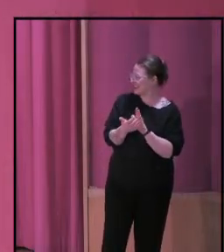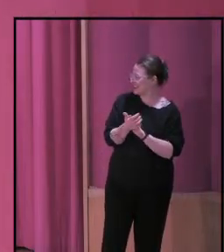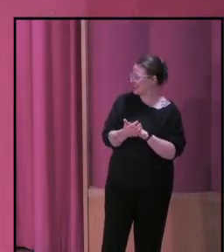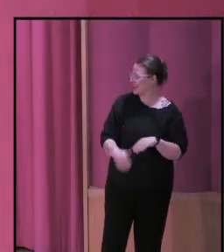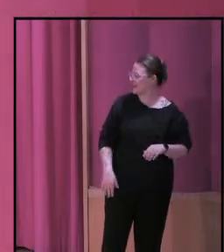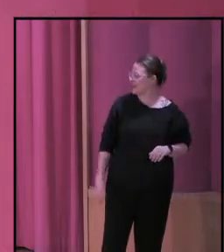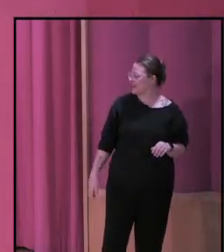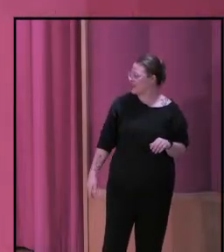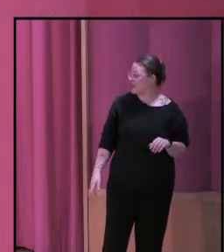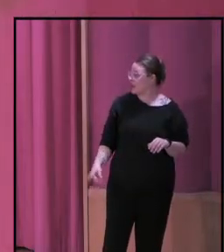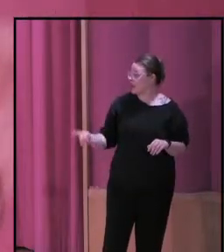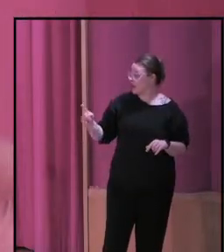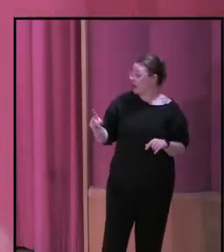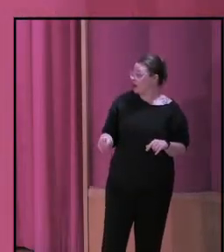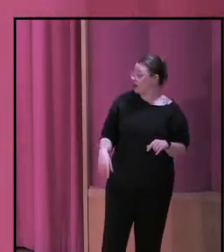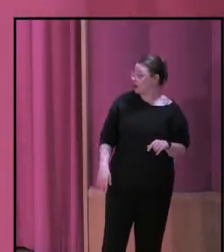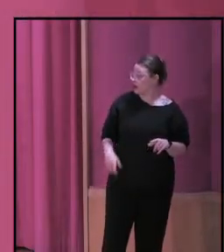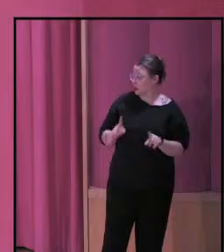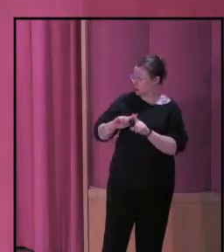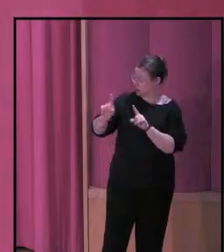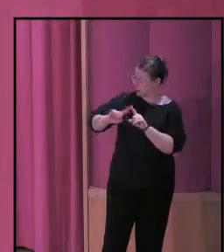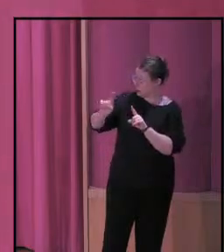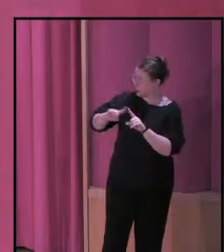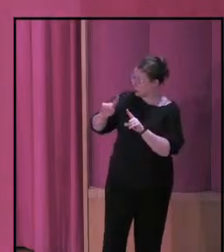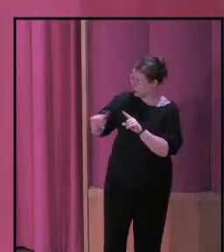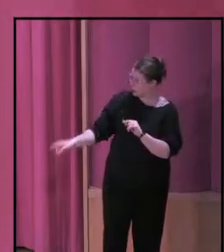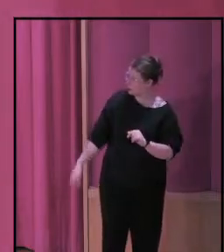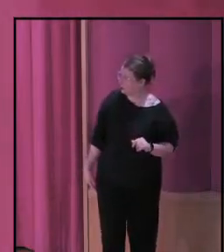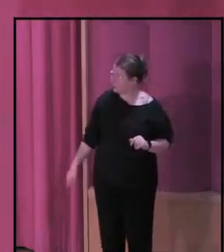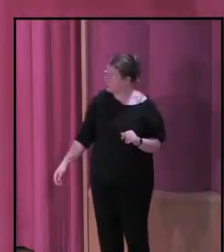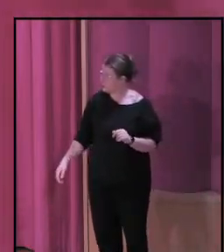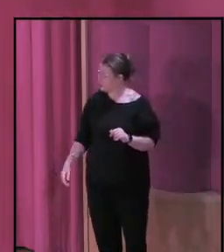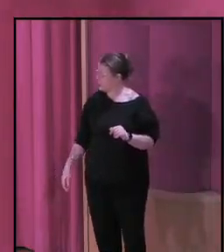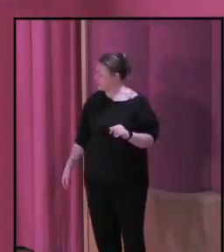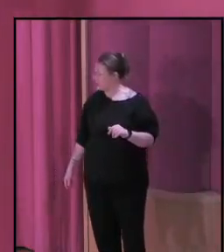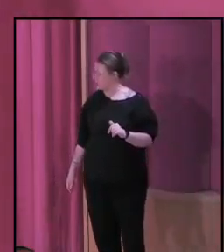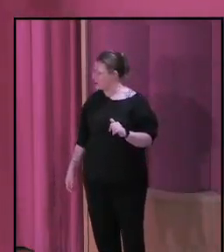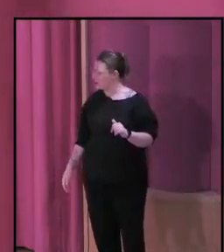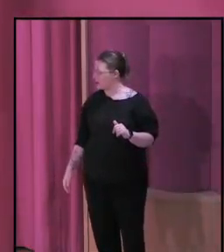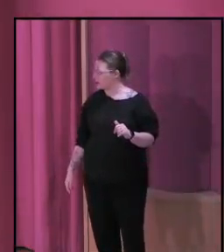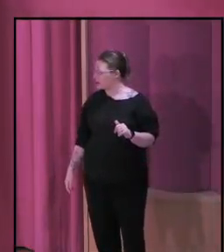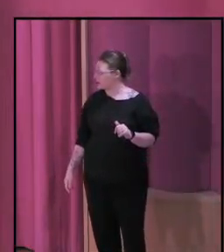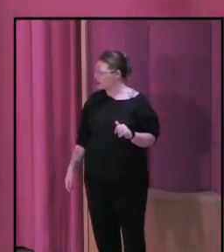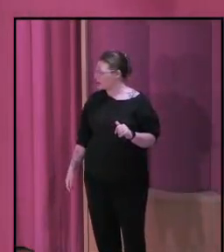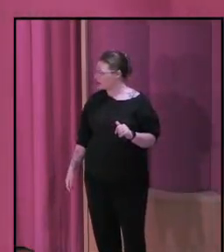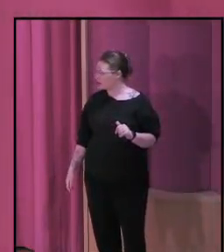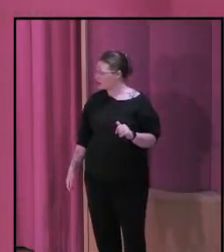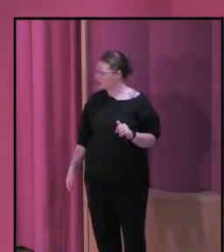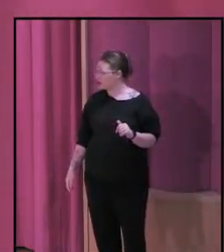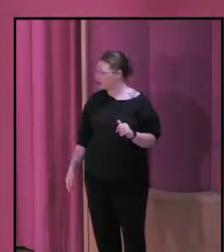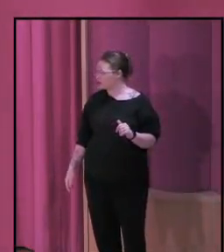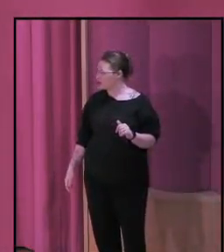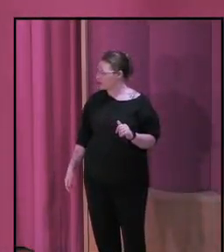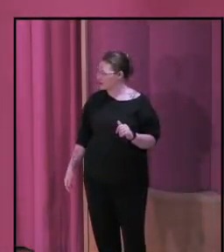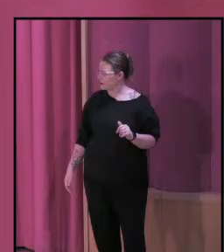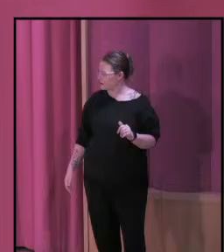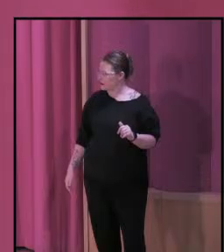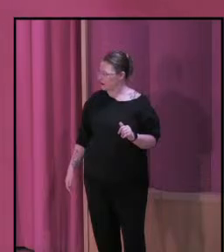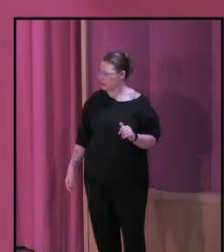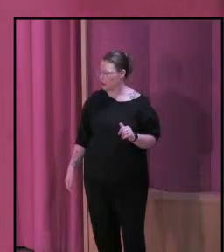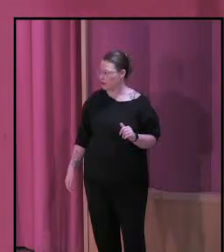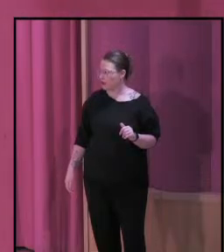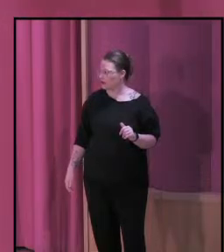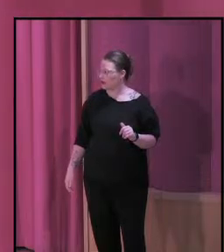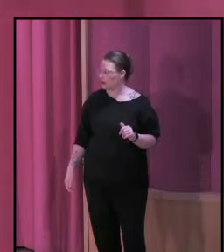And once it's spinning, you can do stuff. You can throw it and catch it. You can bounce it off your knee, bounce it off your foot, or if you prefer, you